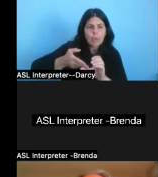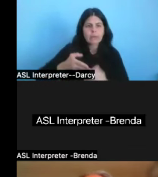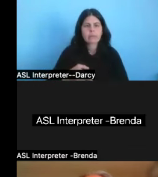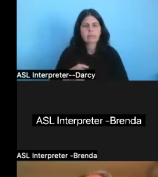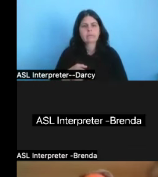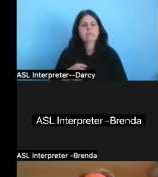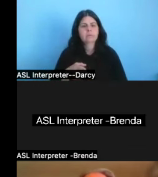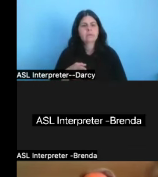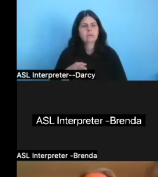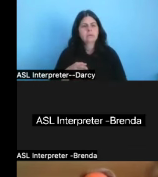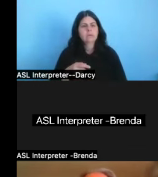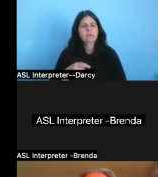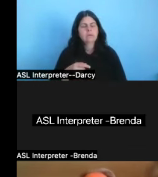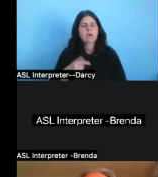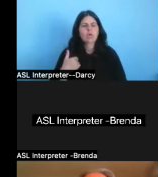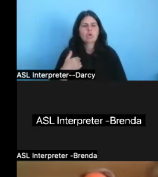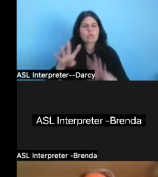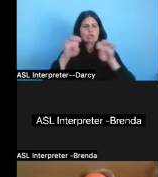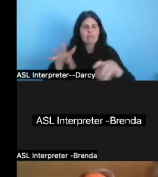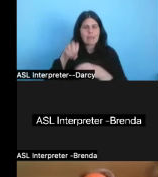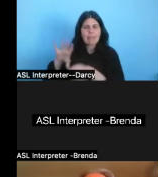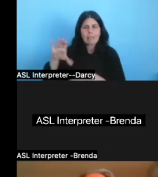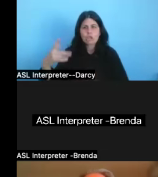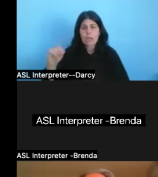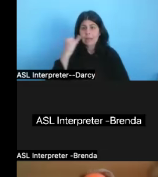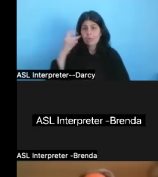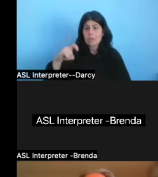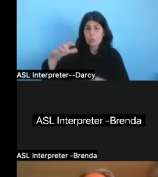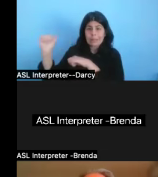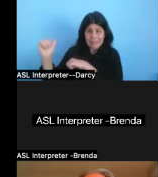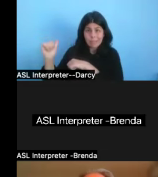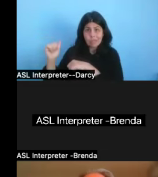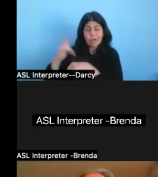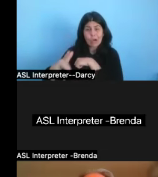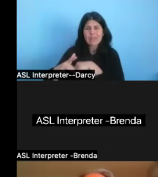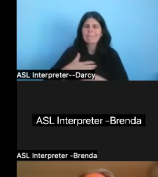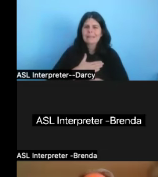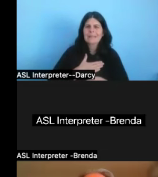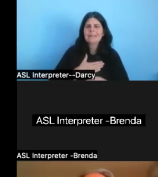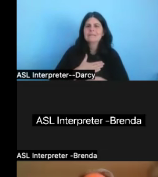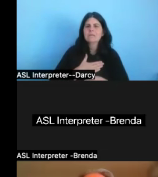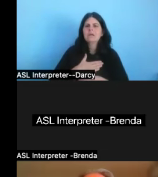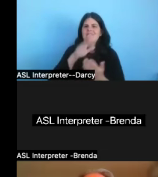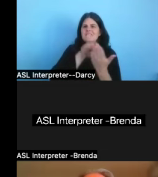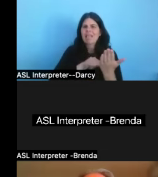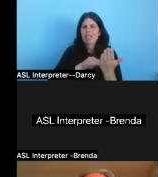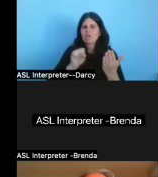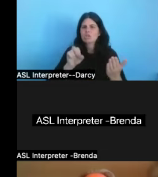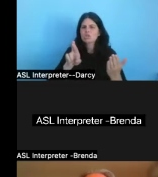the chat. If you do need to leave early, please take that first. It may pop up when you end the